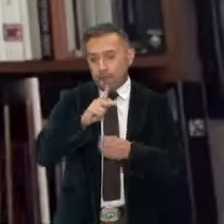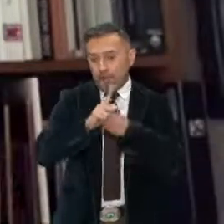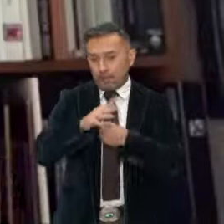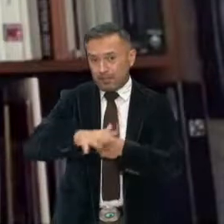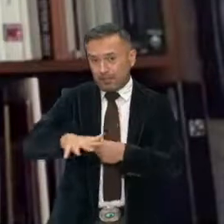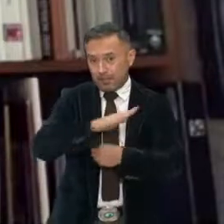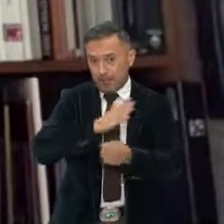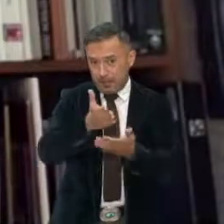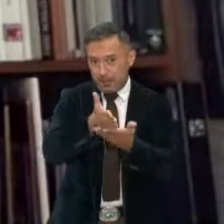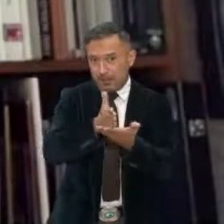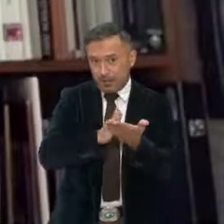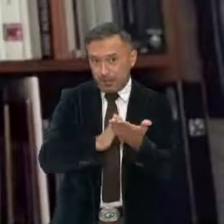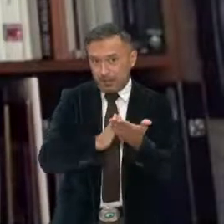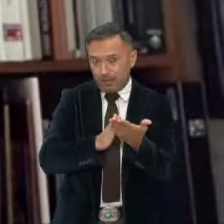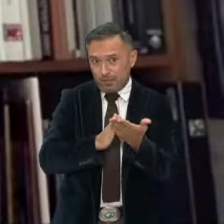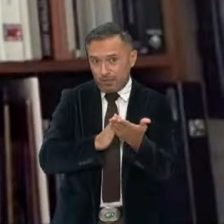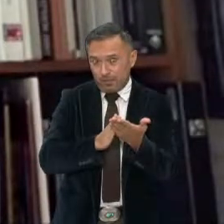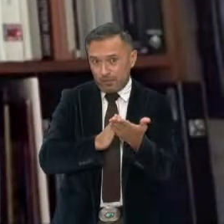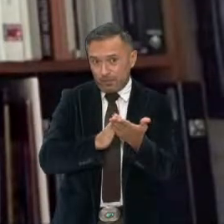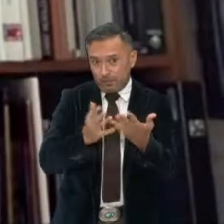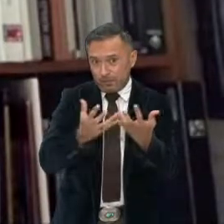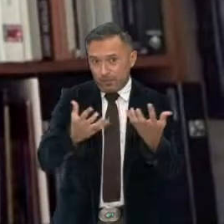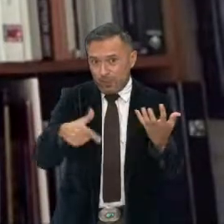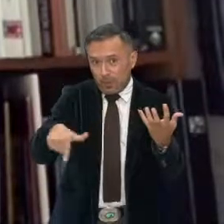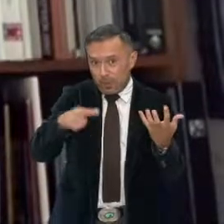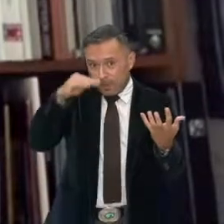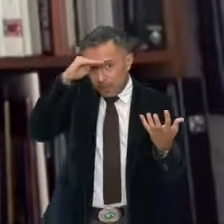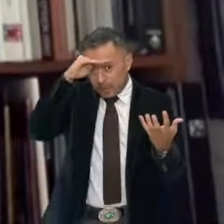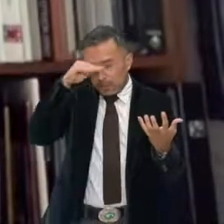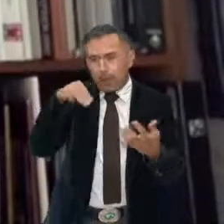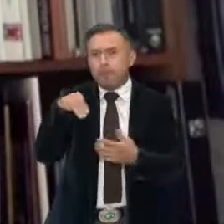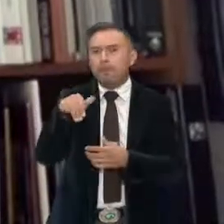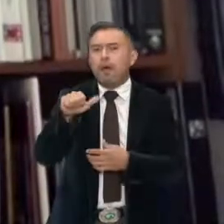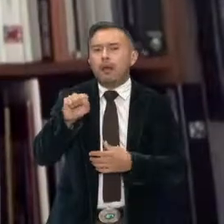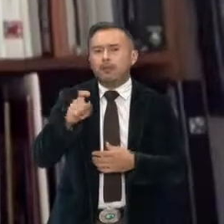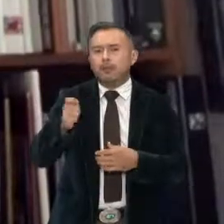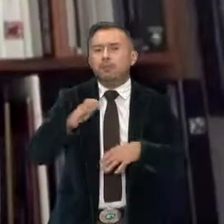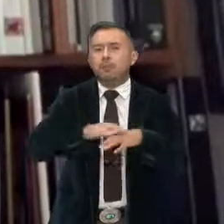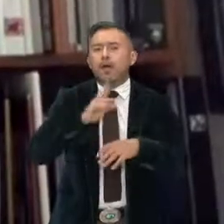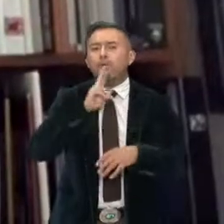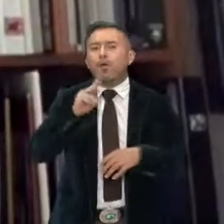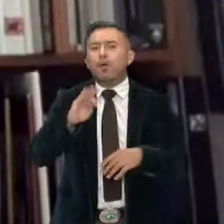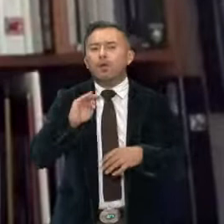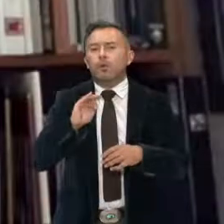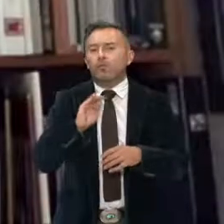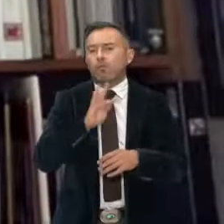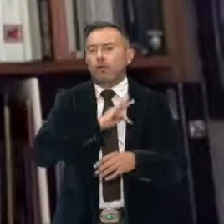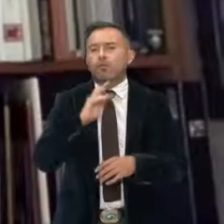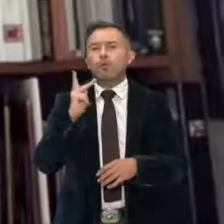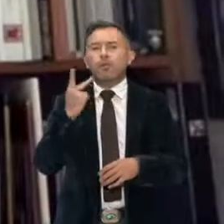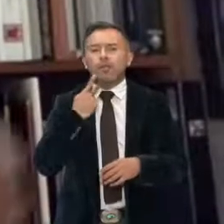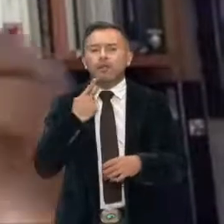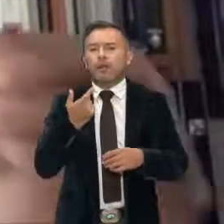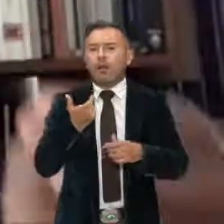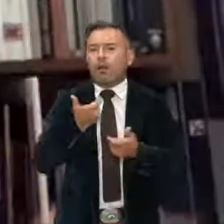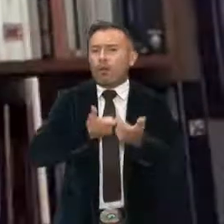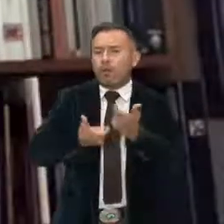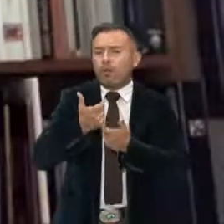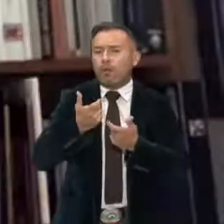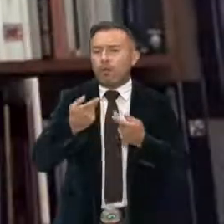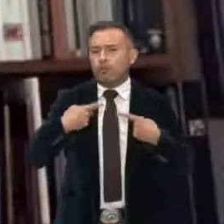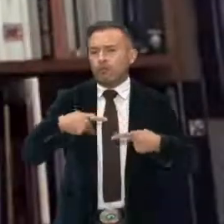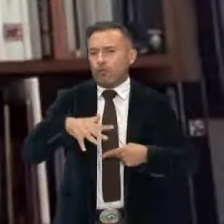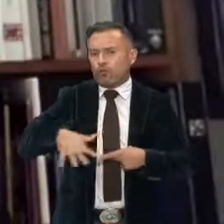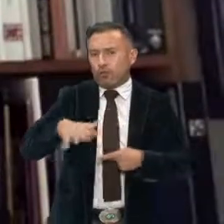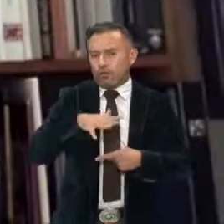So this says that mass is the best political, economic, and social answer